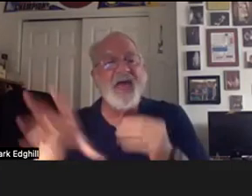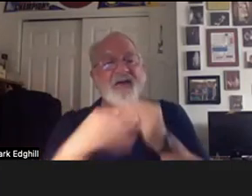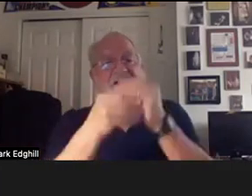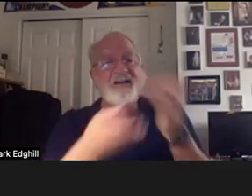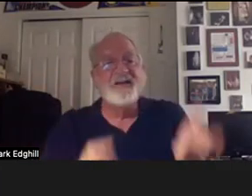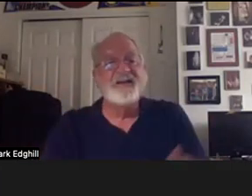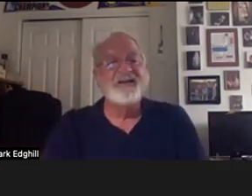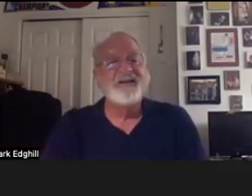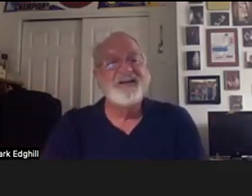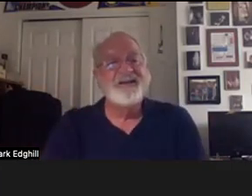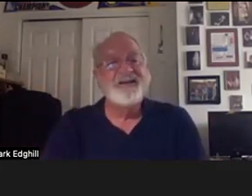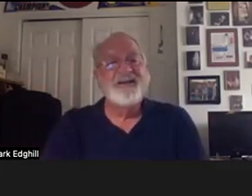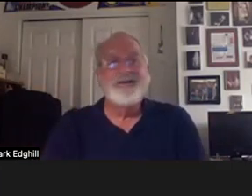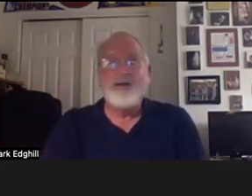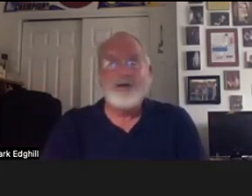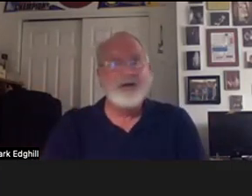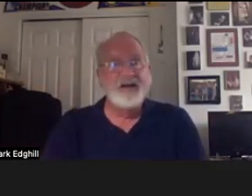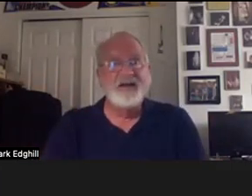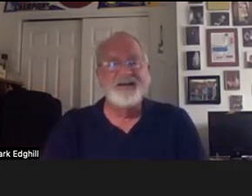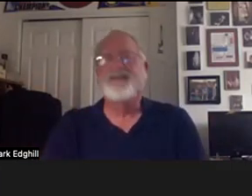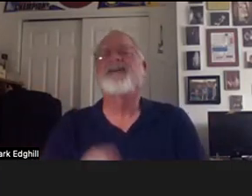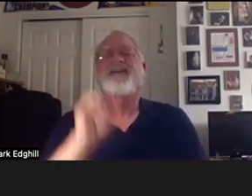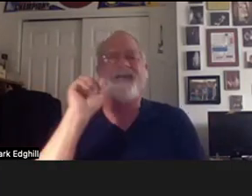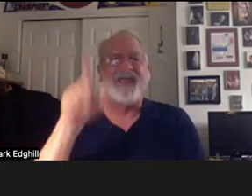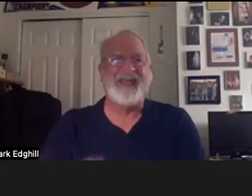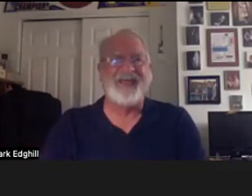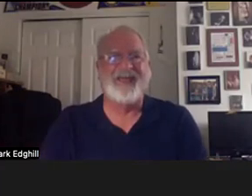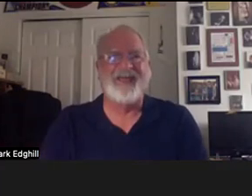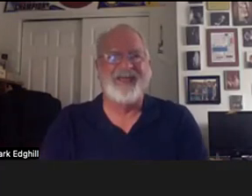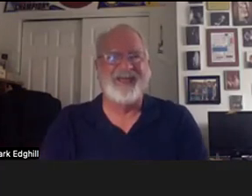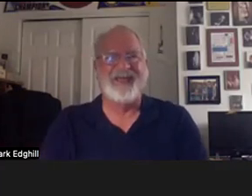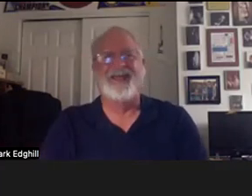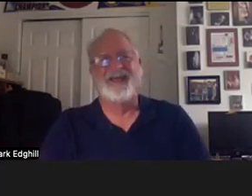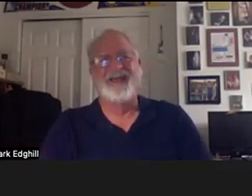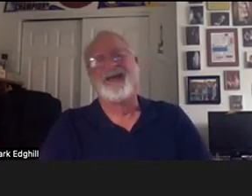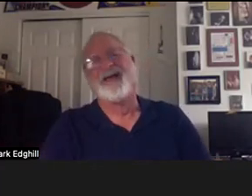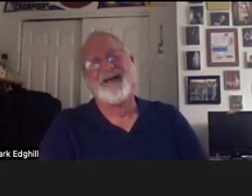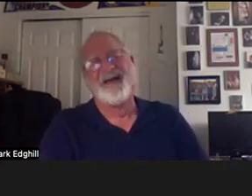Anything, Michelle? Anything you want to add? Yeah. No? Yeah. Okay.